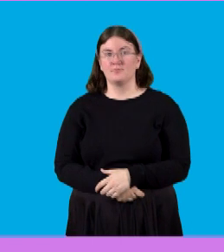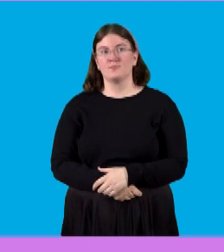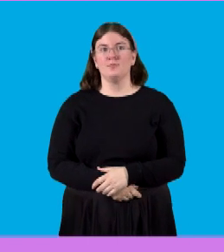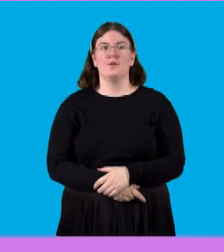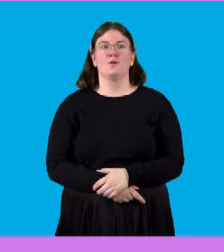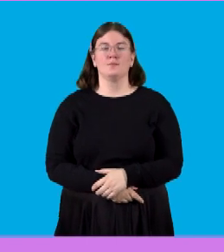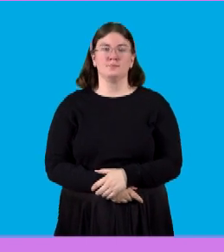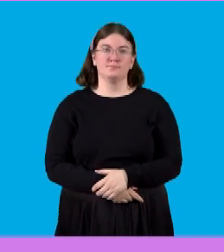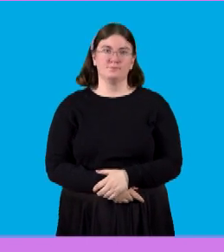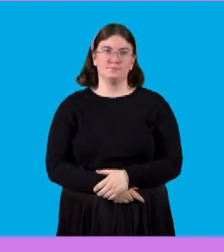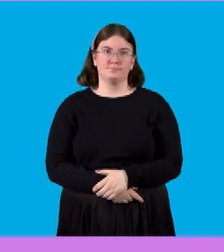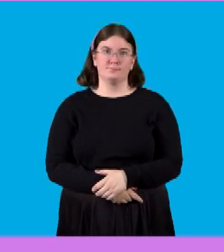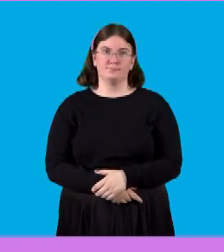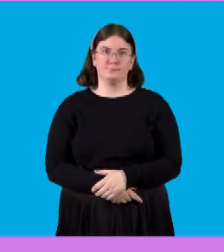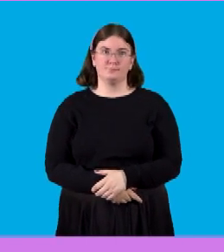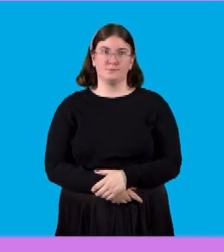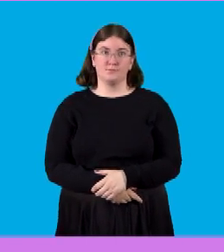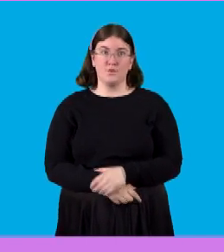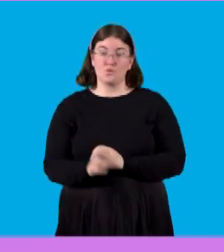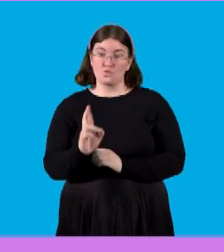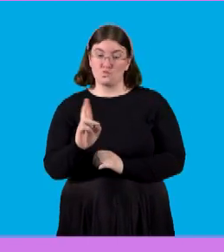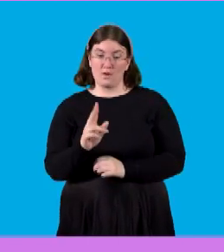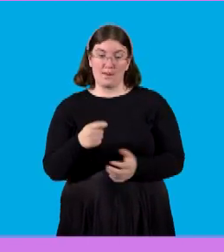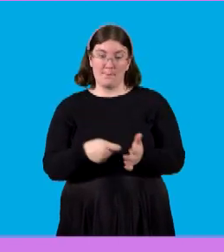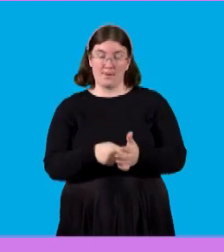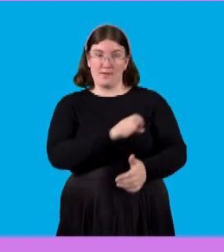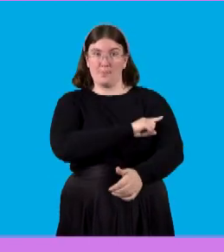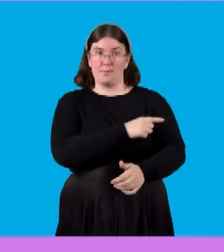right? So the buying power of the rand